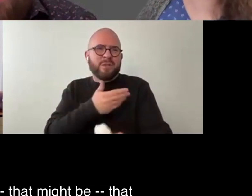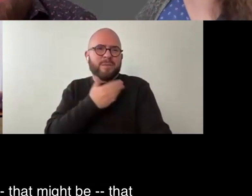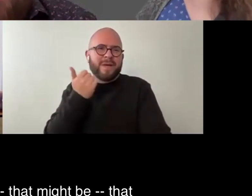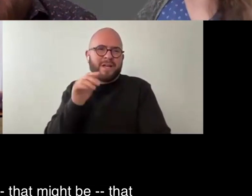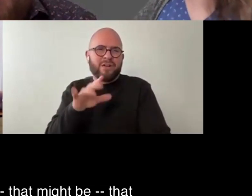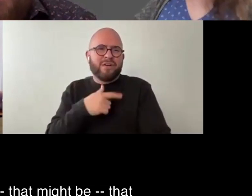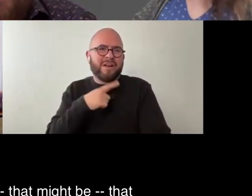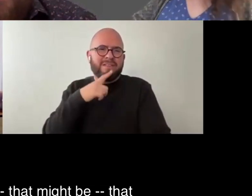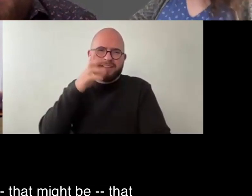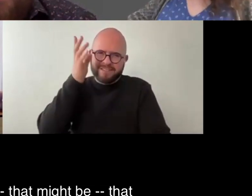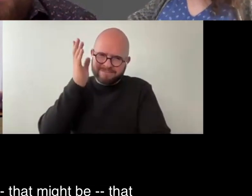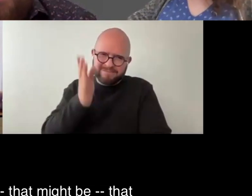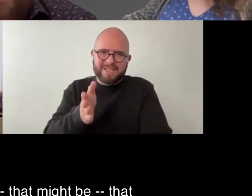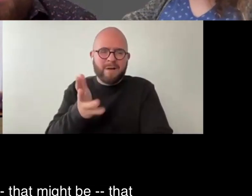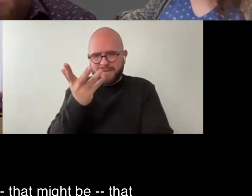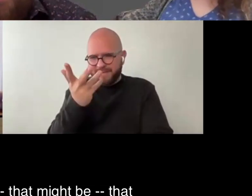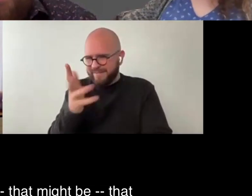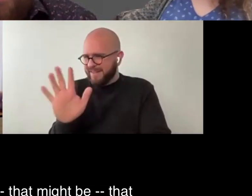be